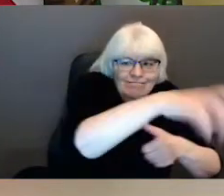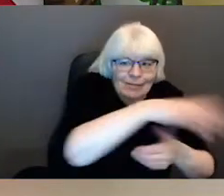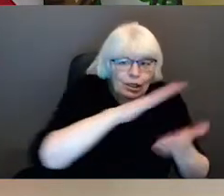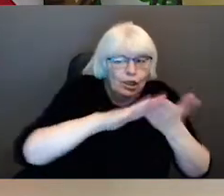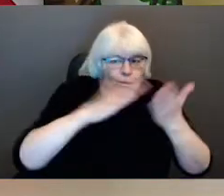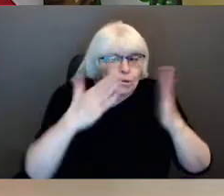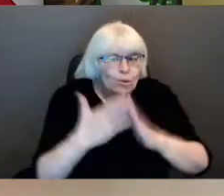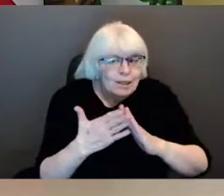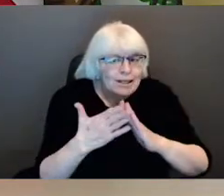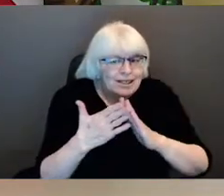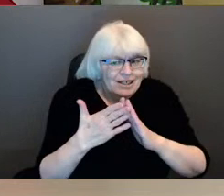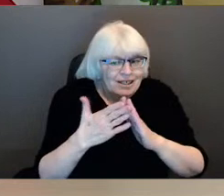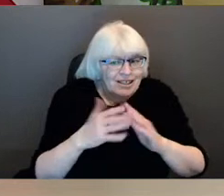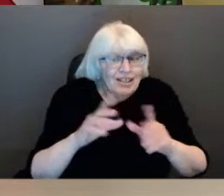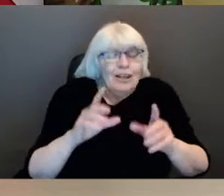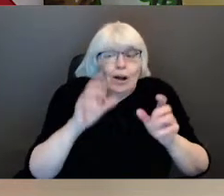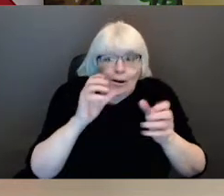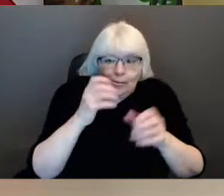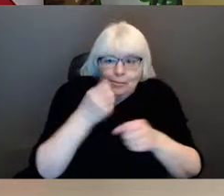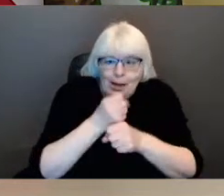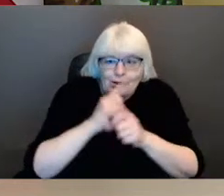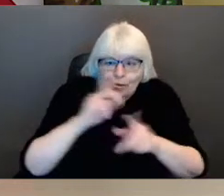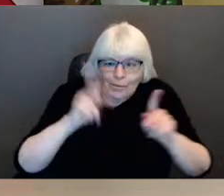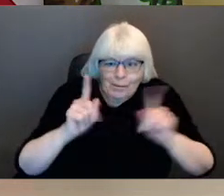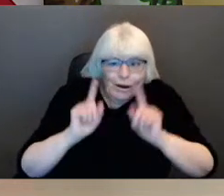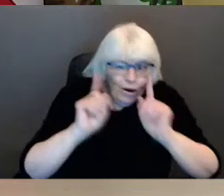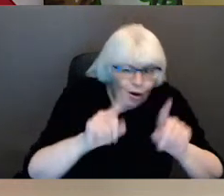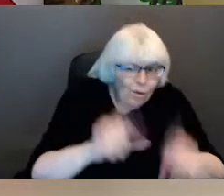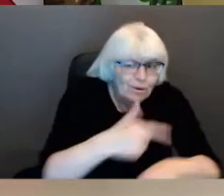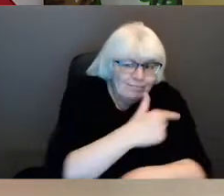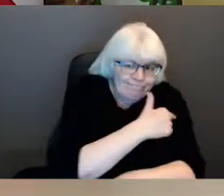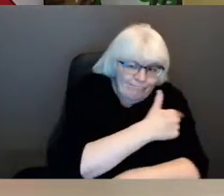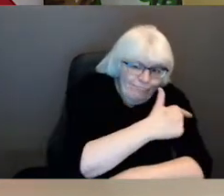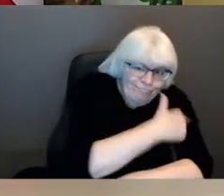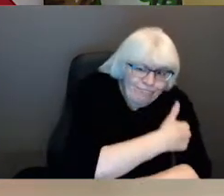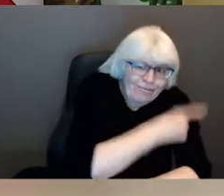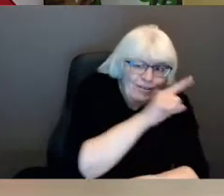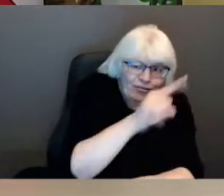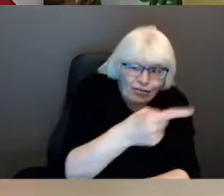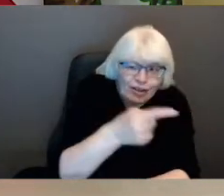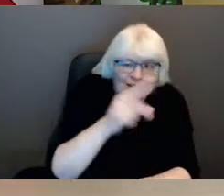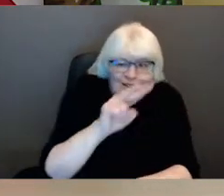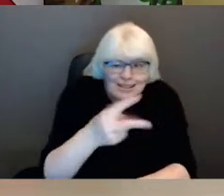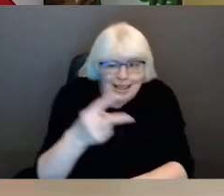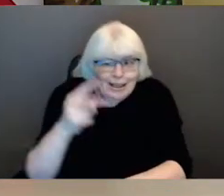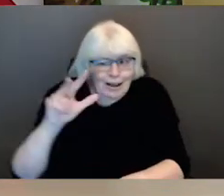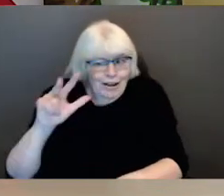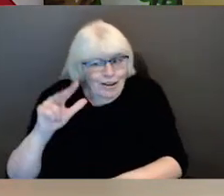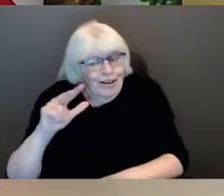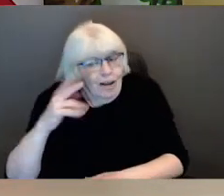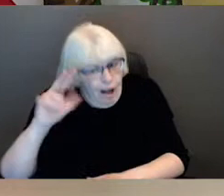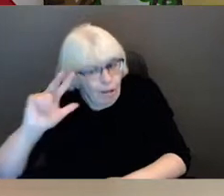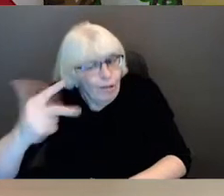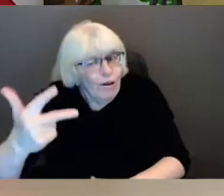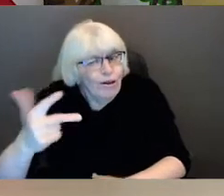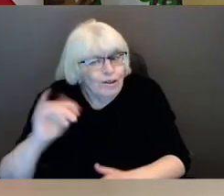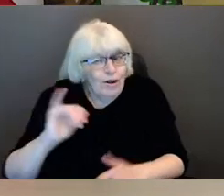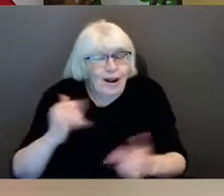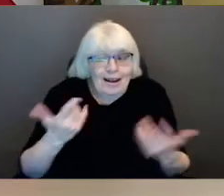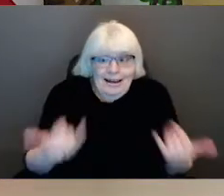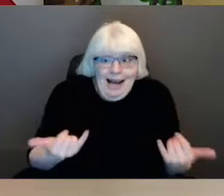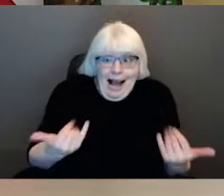vaccinated, both boosters as well as our younger people vaccinated. And I think now as they may